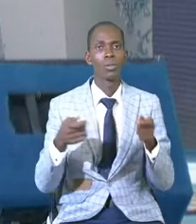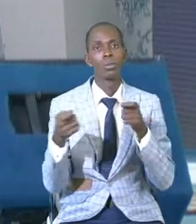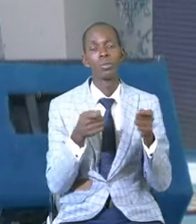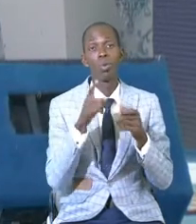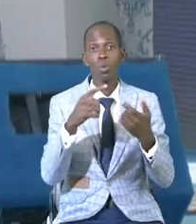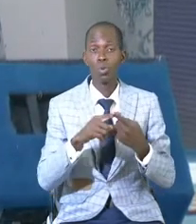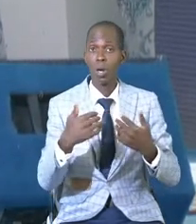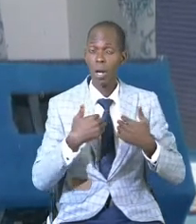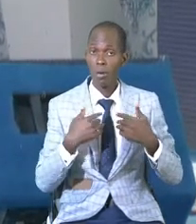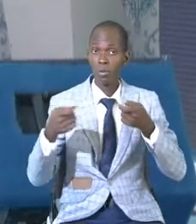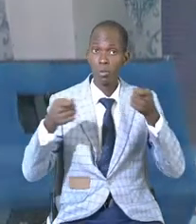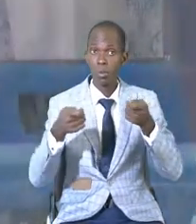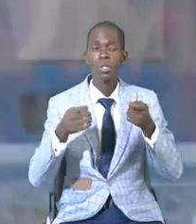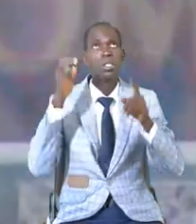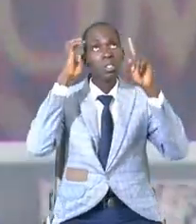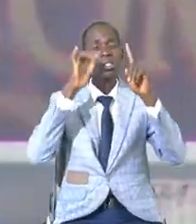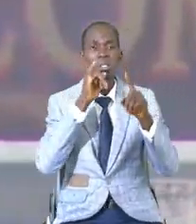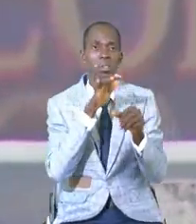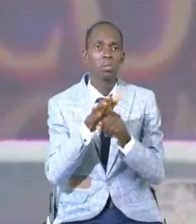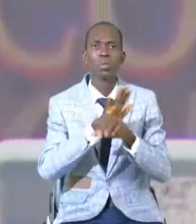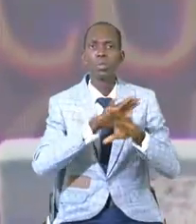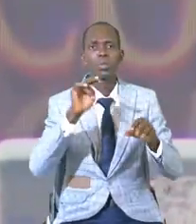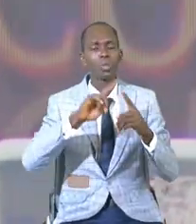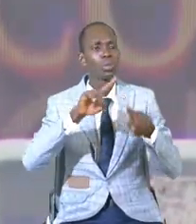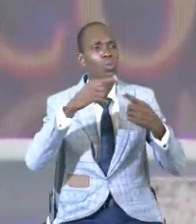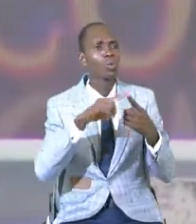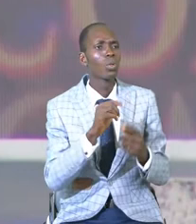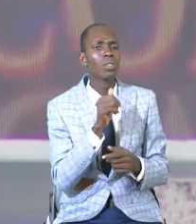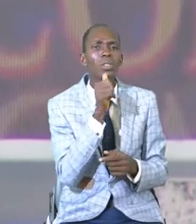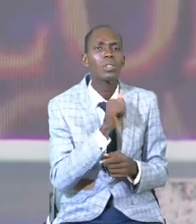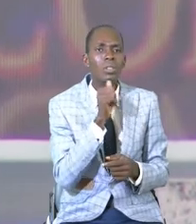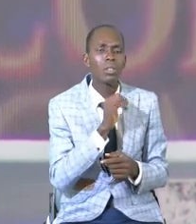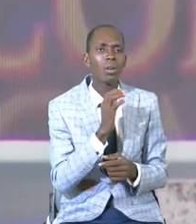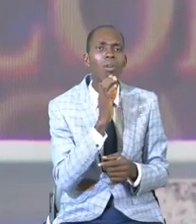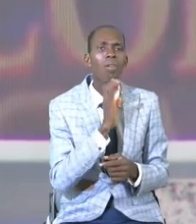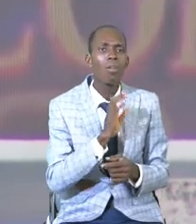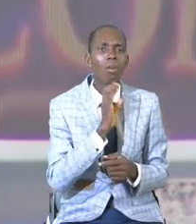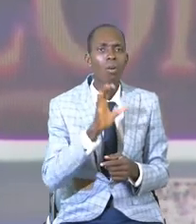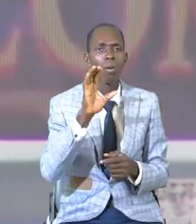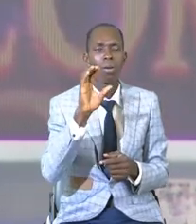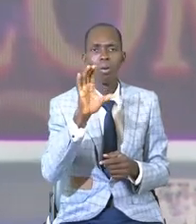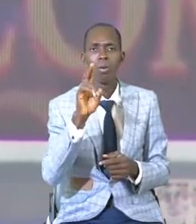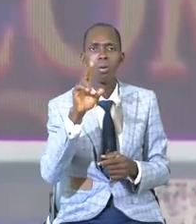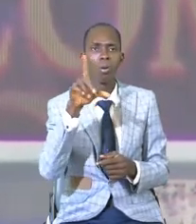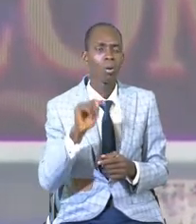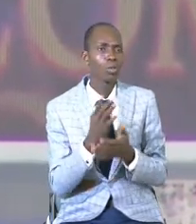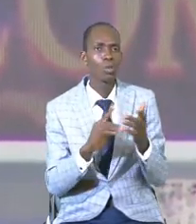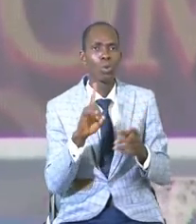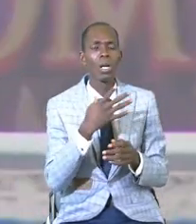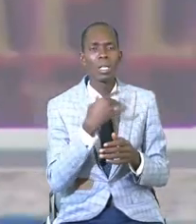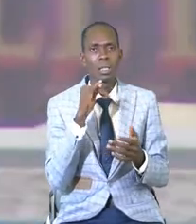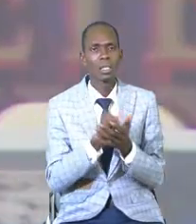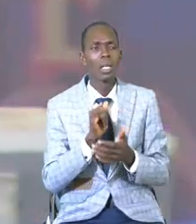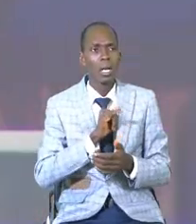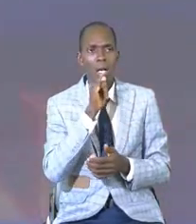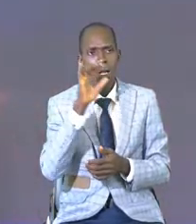sufficient. You don't have to go to one secret call somewhere and damn your soul and say, I'm looking for dominion. You